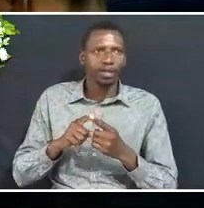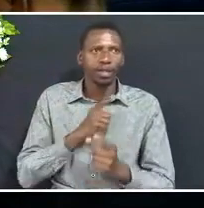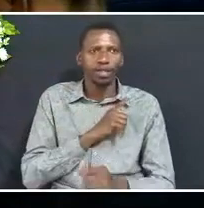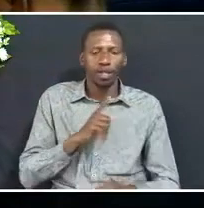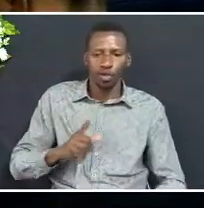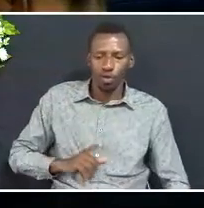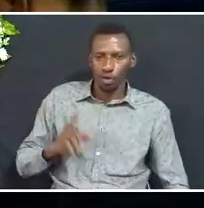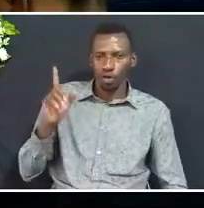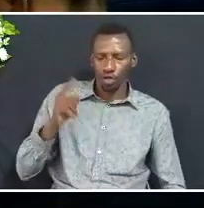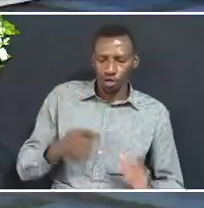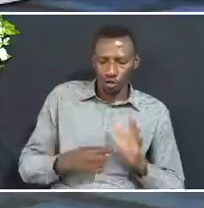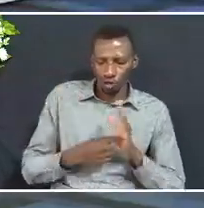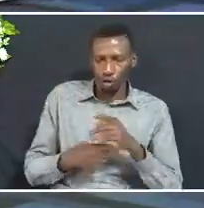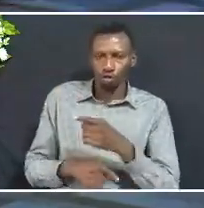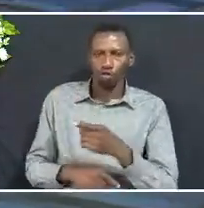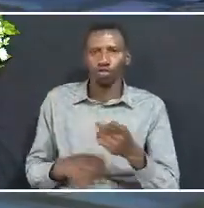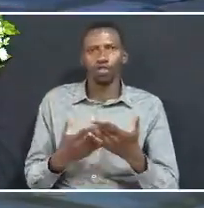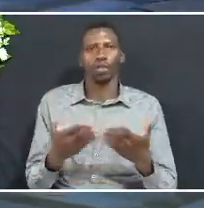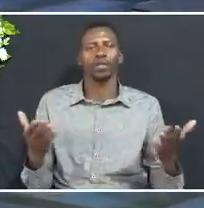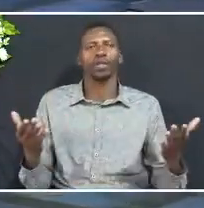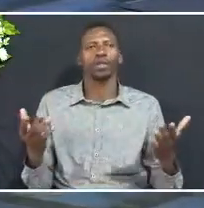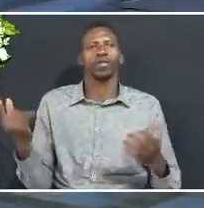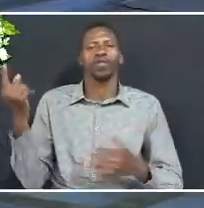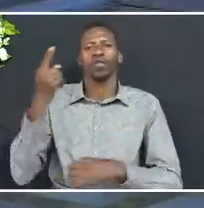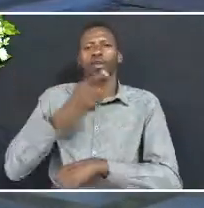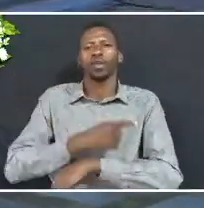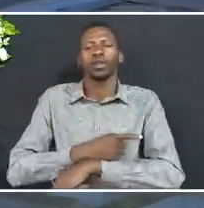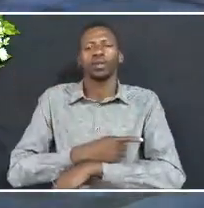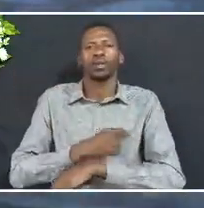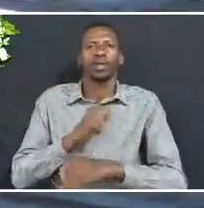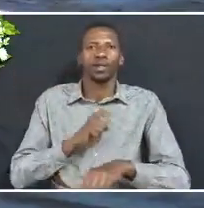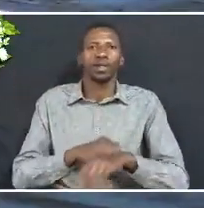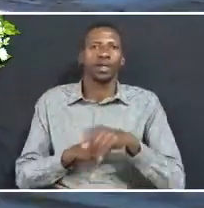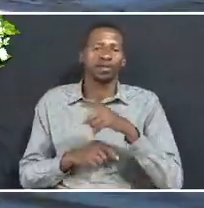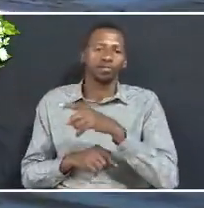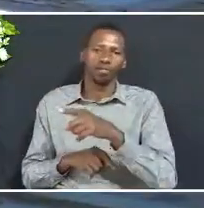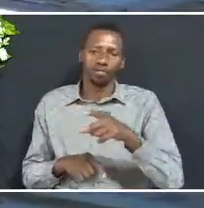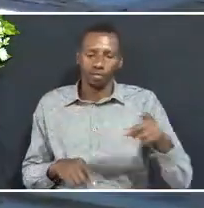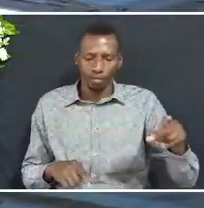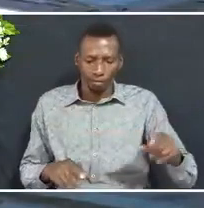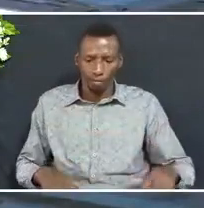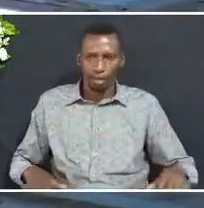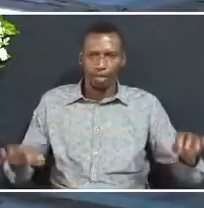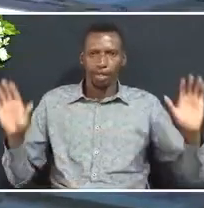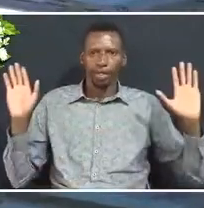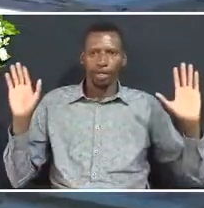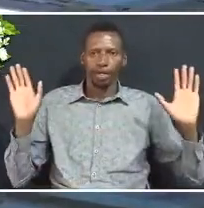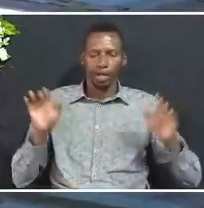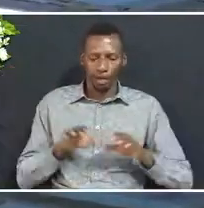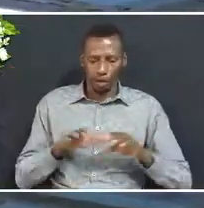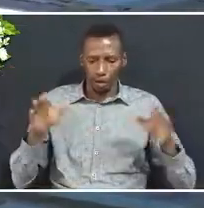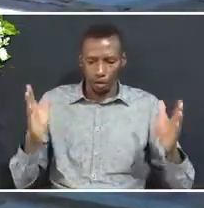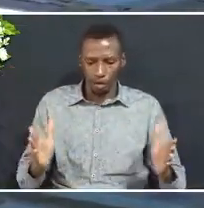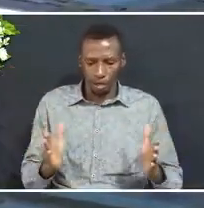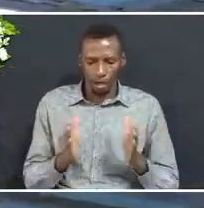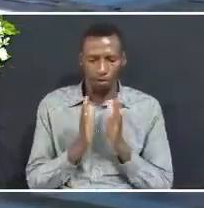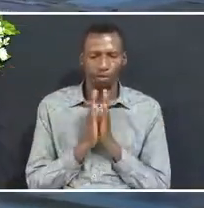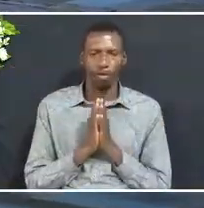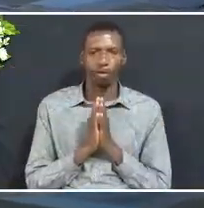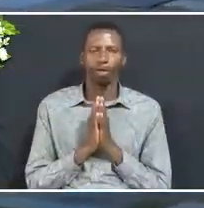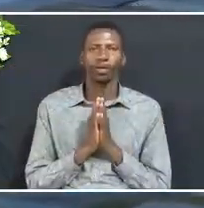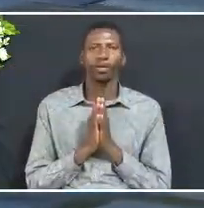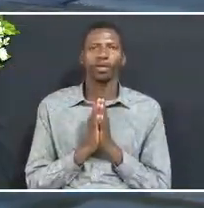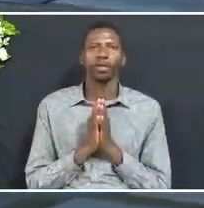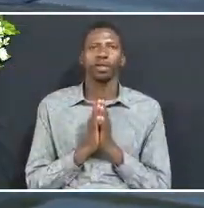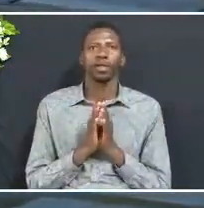you. You can, when you surrender at the altar of prayer, like